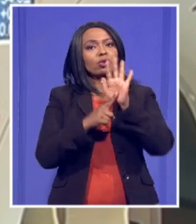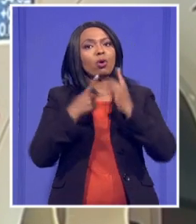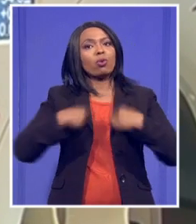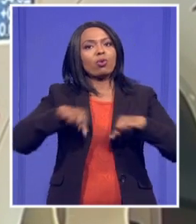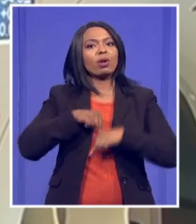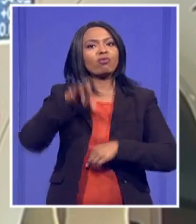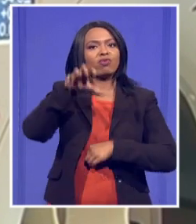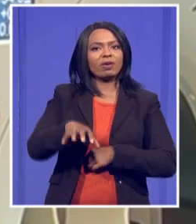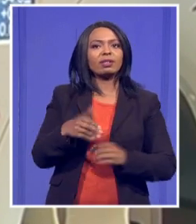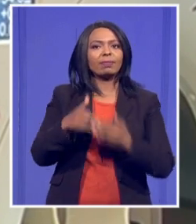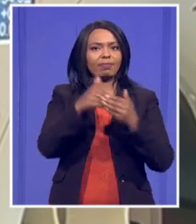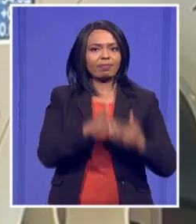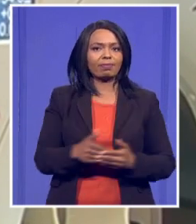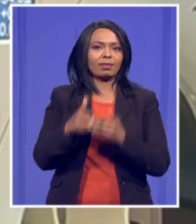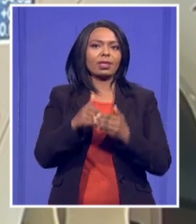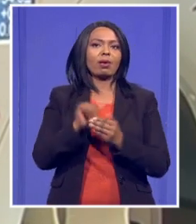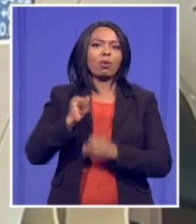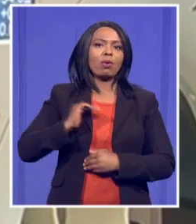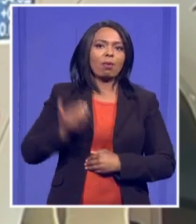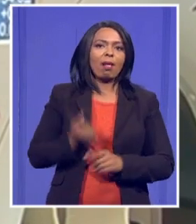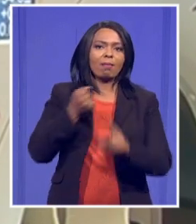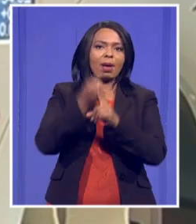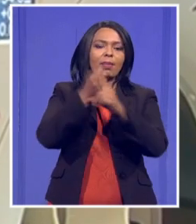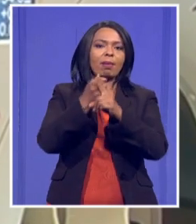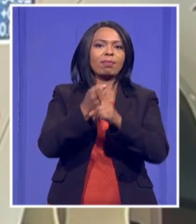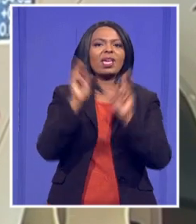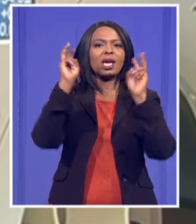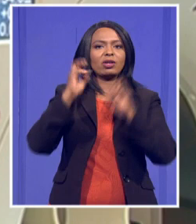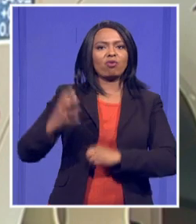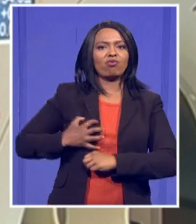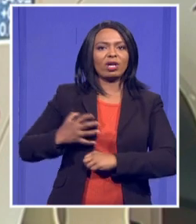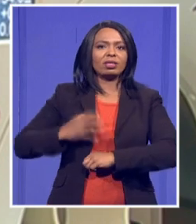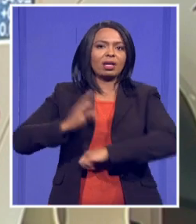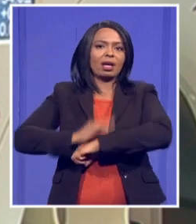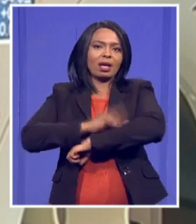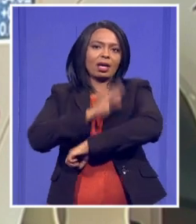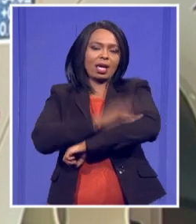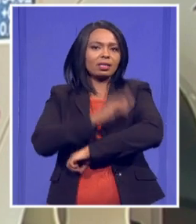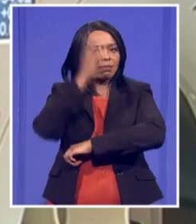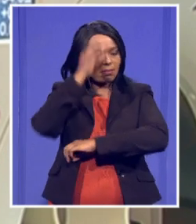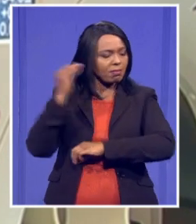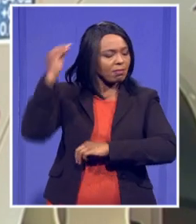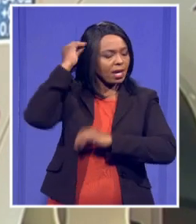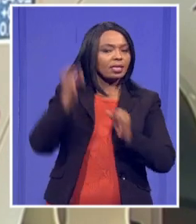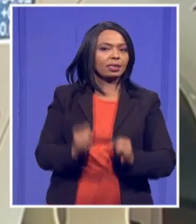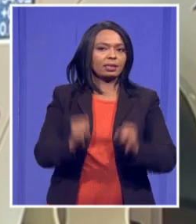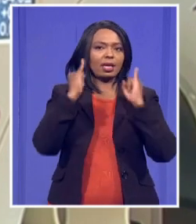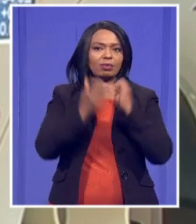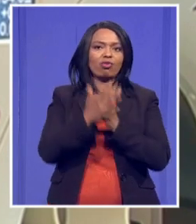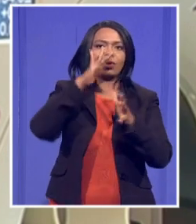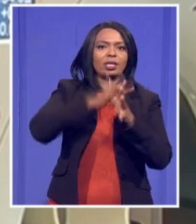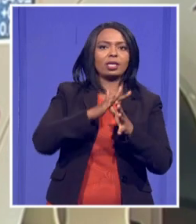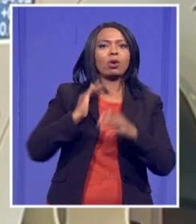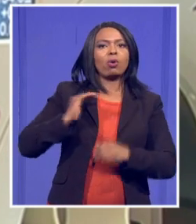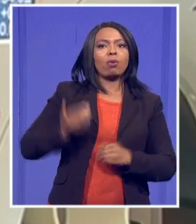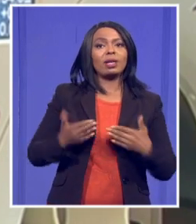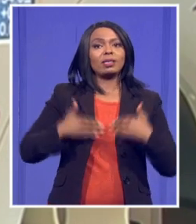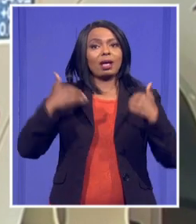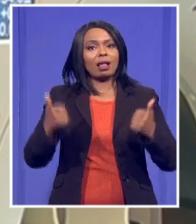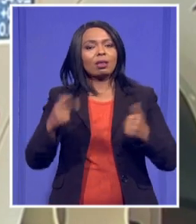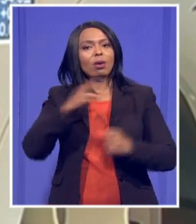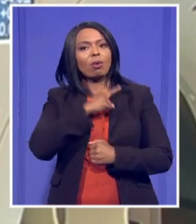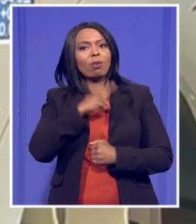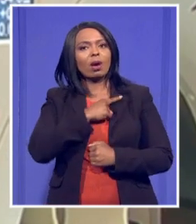take the battle in terms of fighting breast cancer very serious, and we prioritize women's health, because while you do